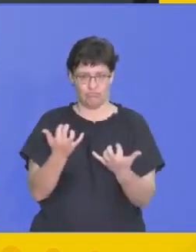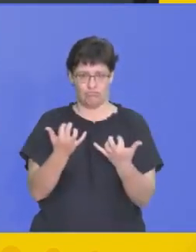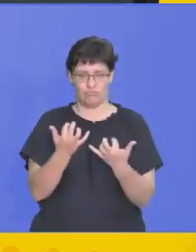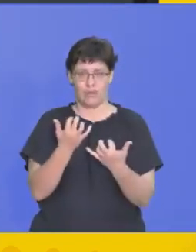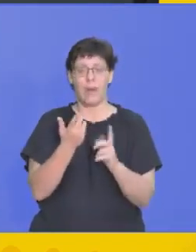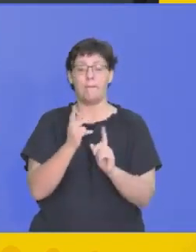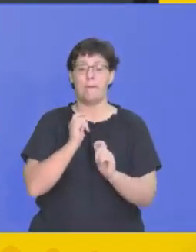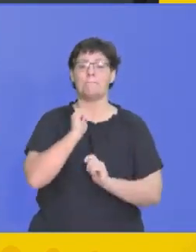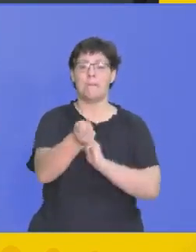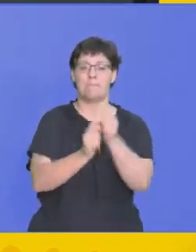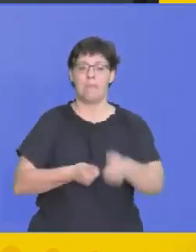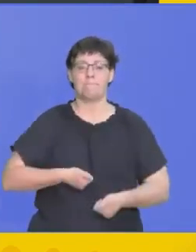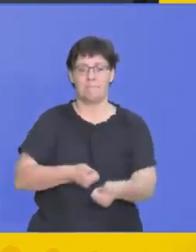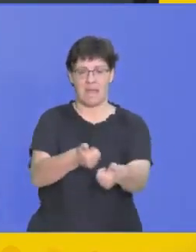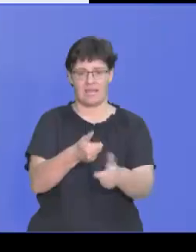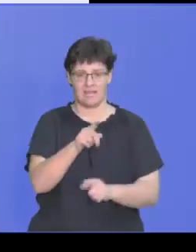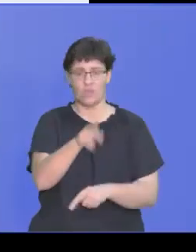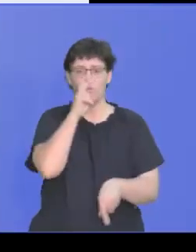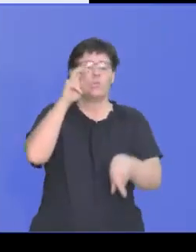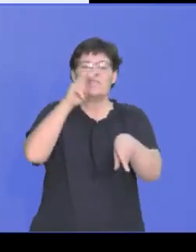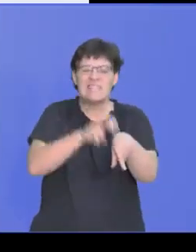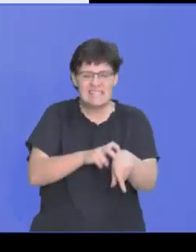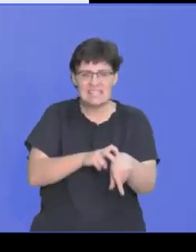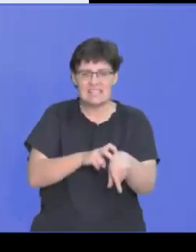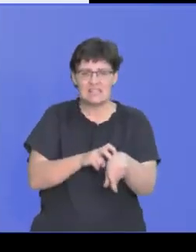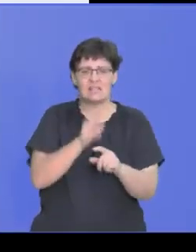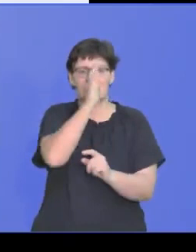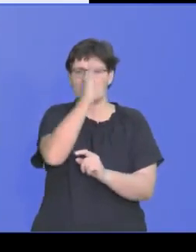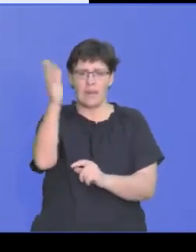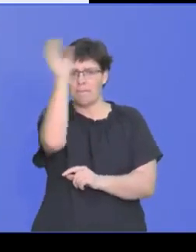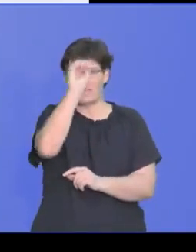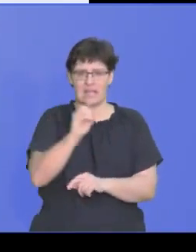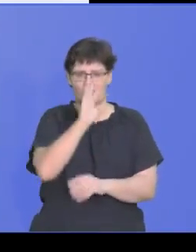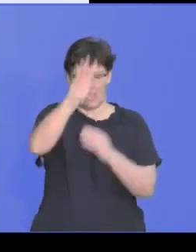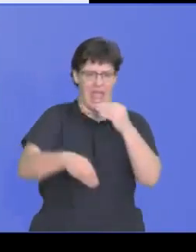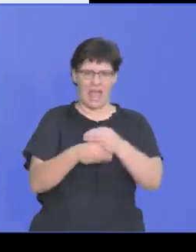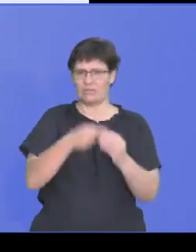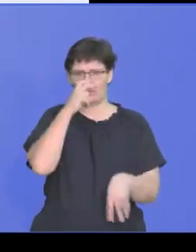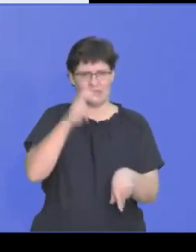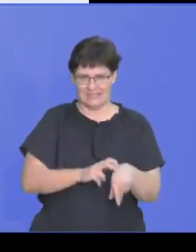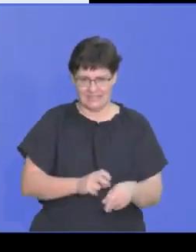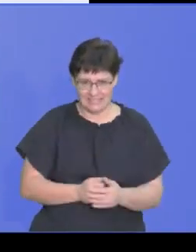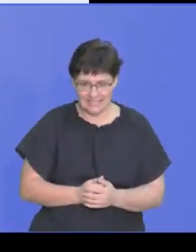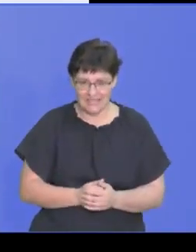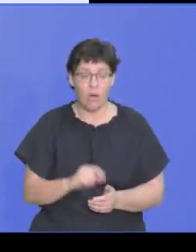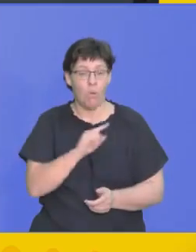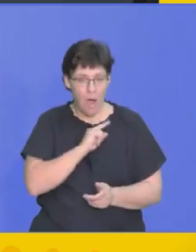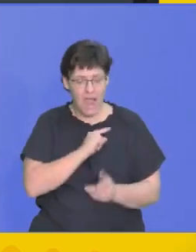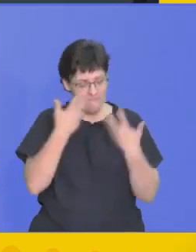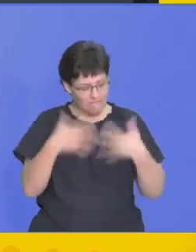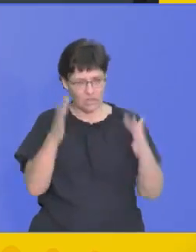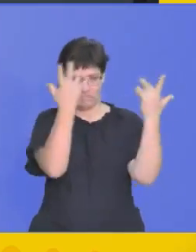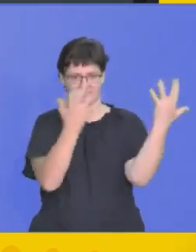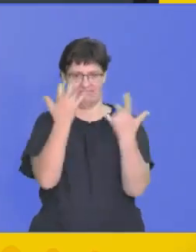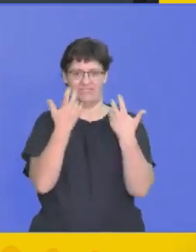the repayment for you. So you do not need to actually take that percentage into account at all. It's been